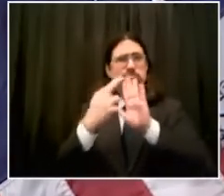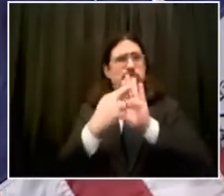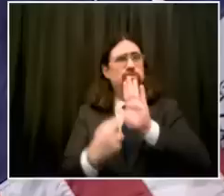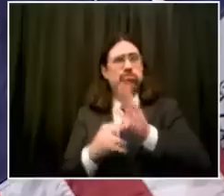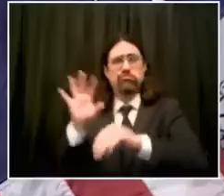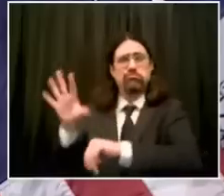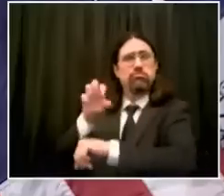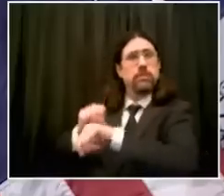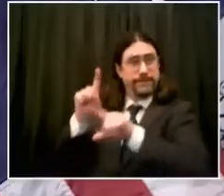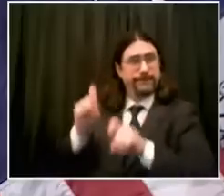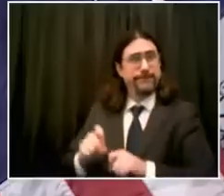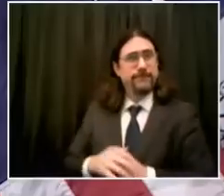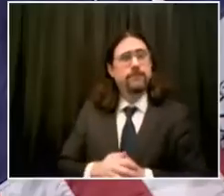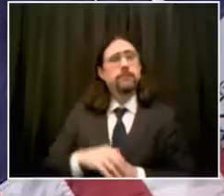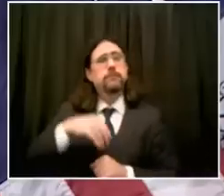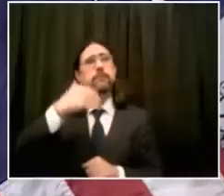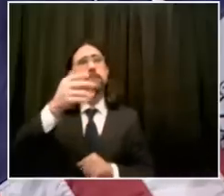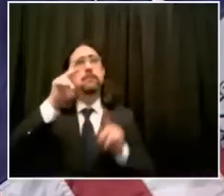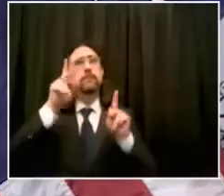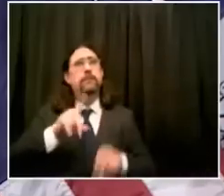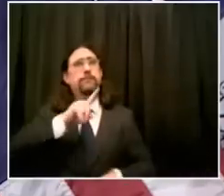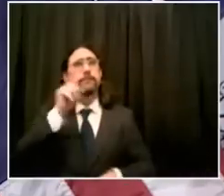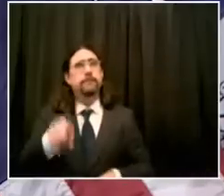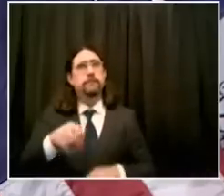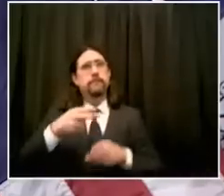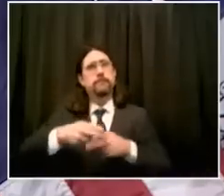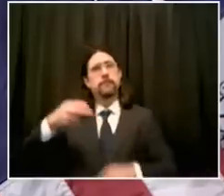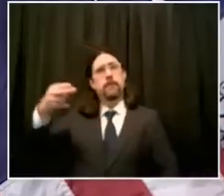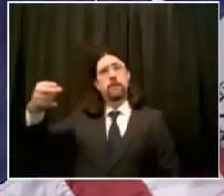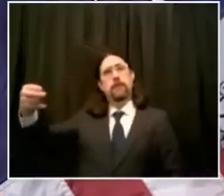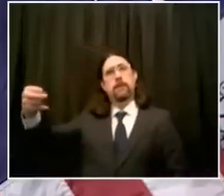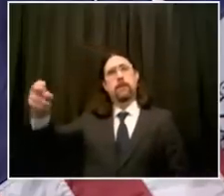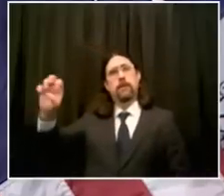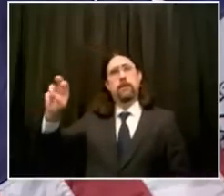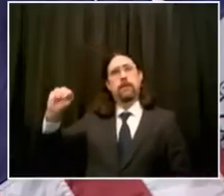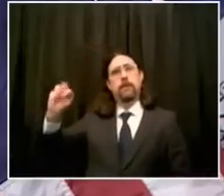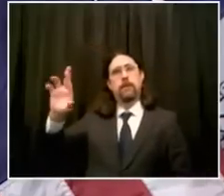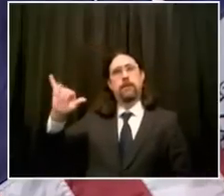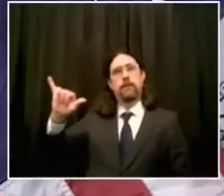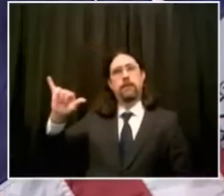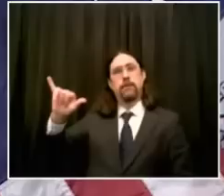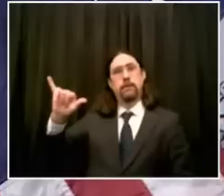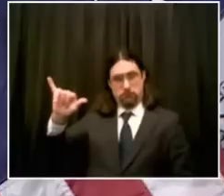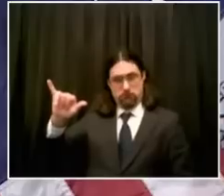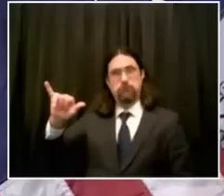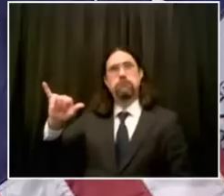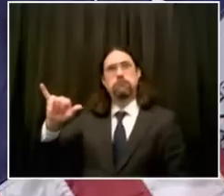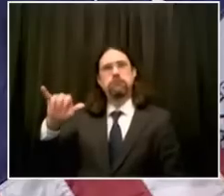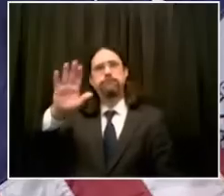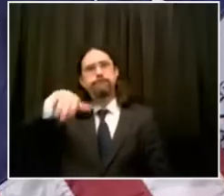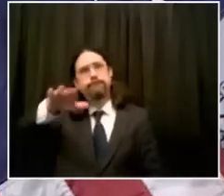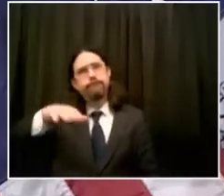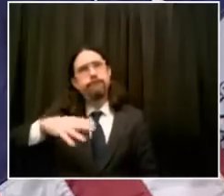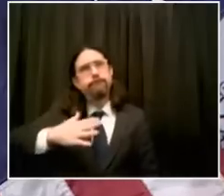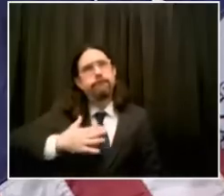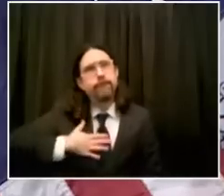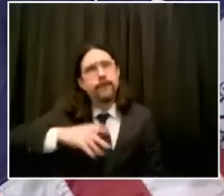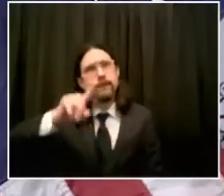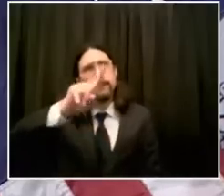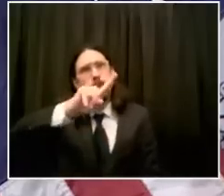compliance with the state's metrics. I'm looking at the